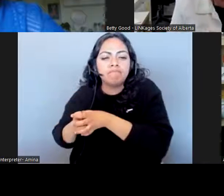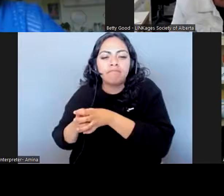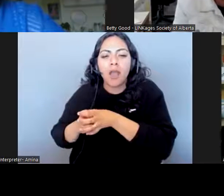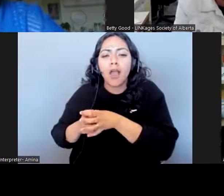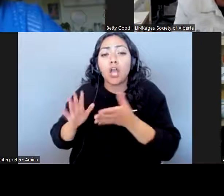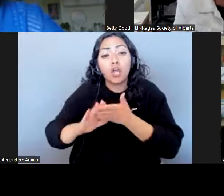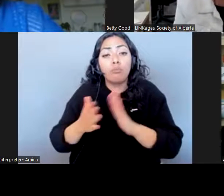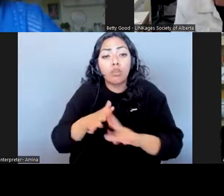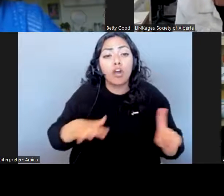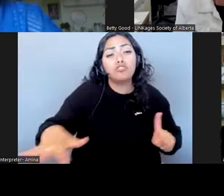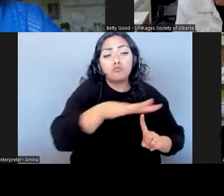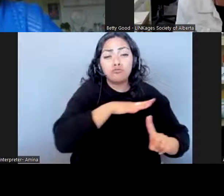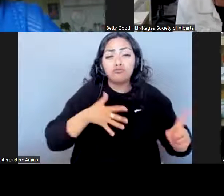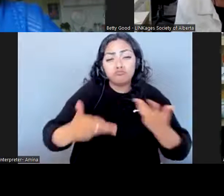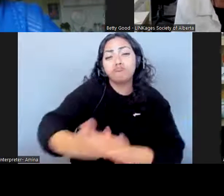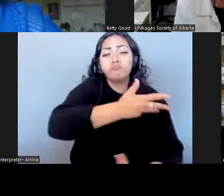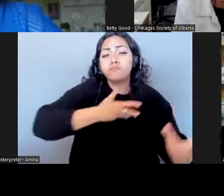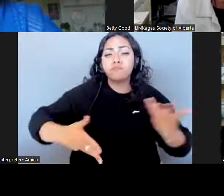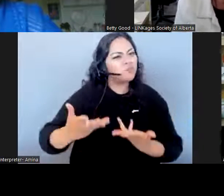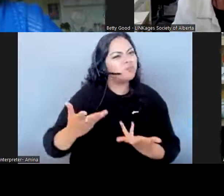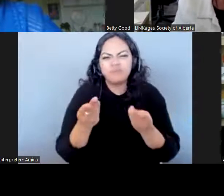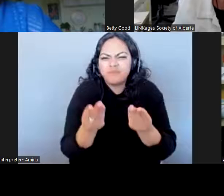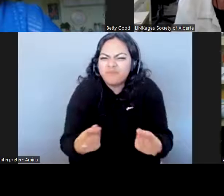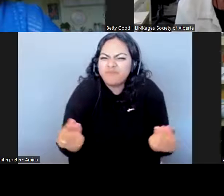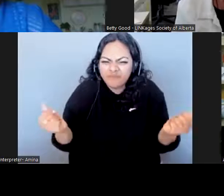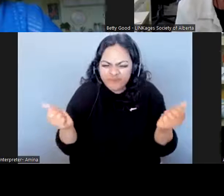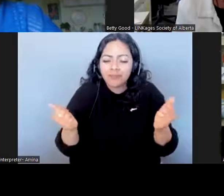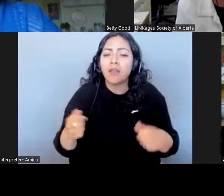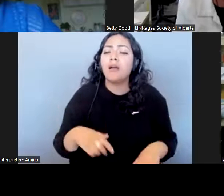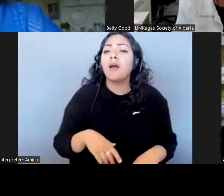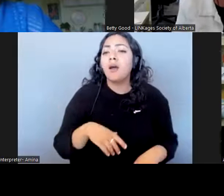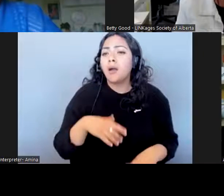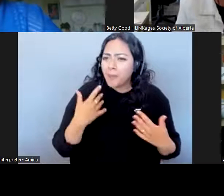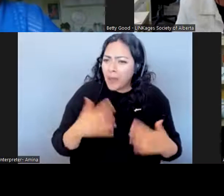I'm curious, you have so many programs. Wow.